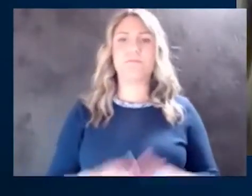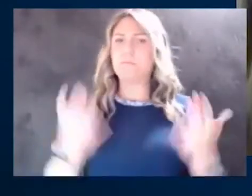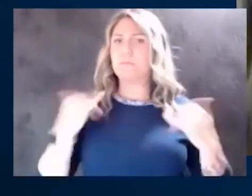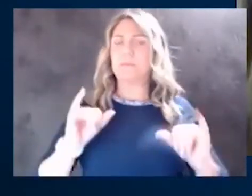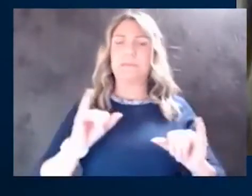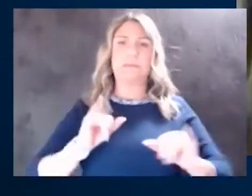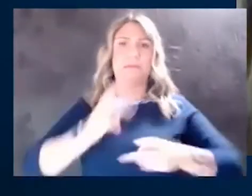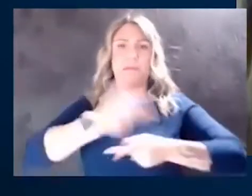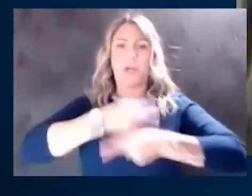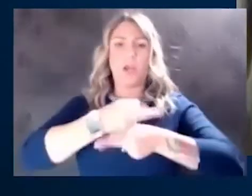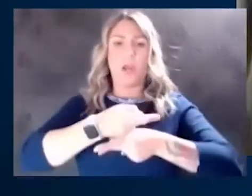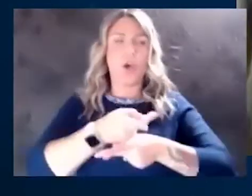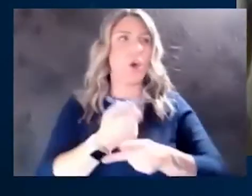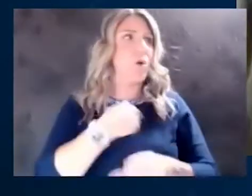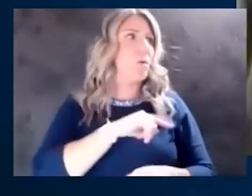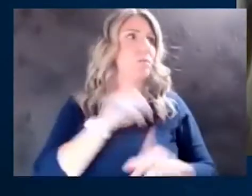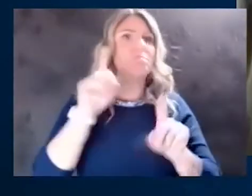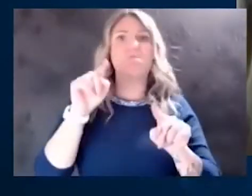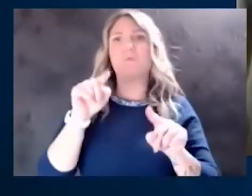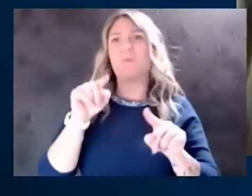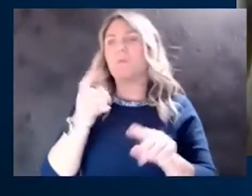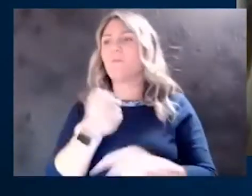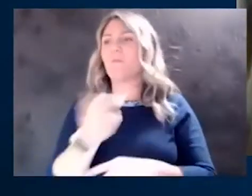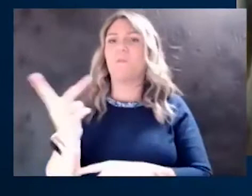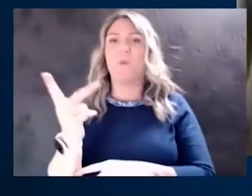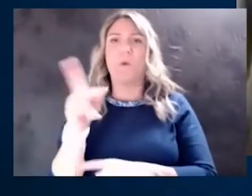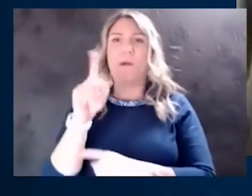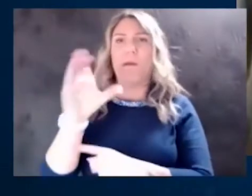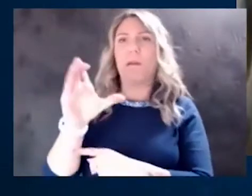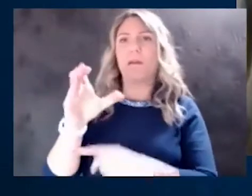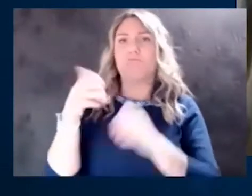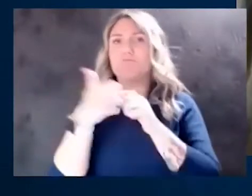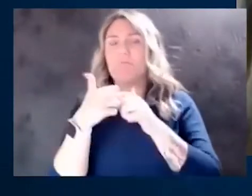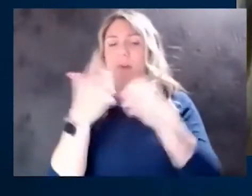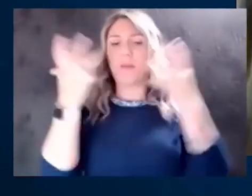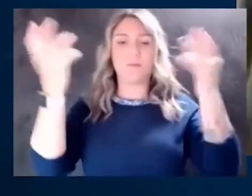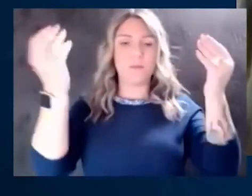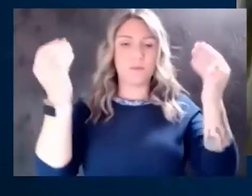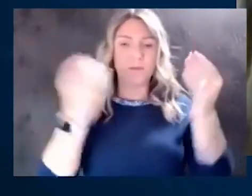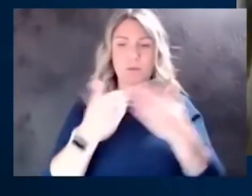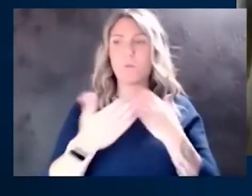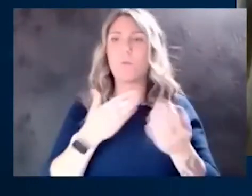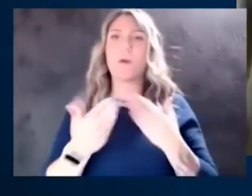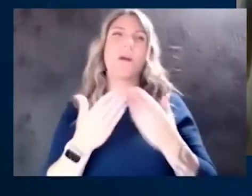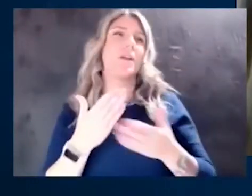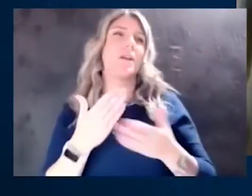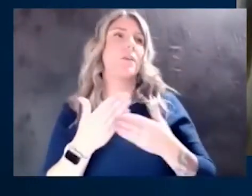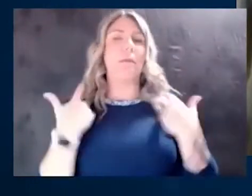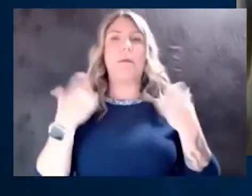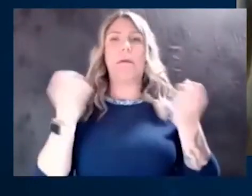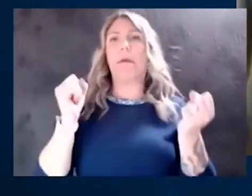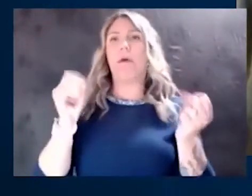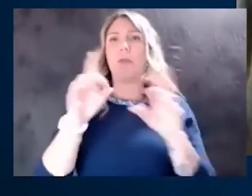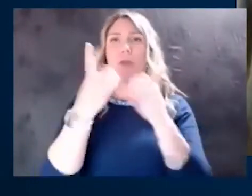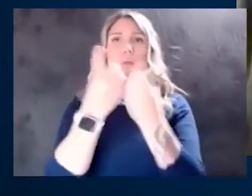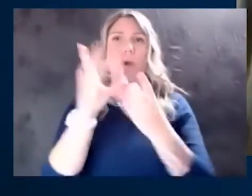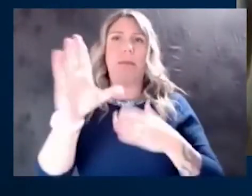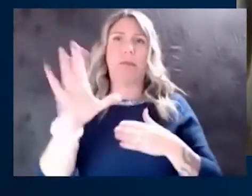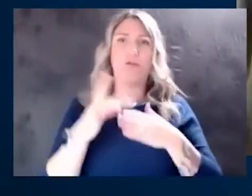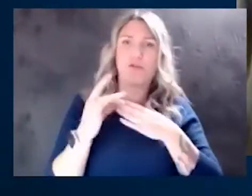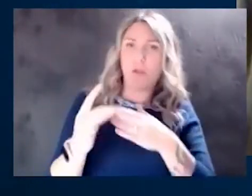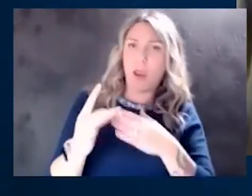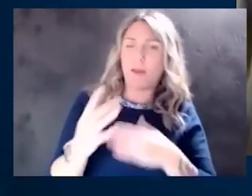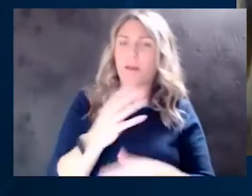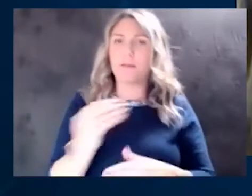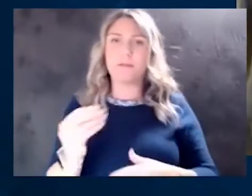sometimes, but like we've been to Sporting KC games outside, and so pretty much whatever the kind of health department guidance is, and